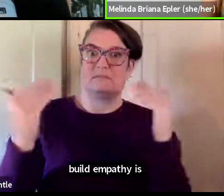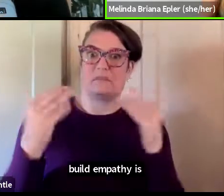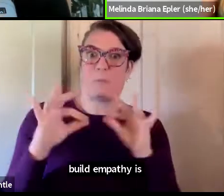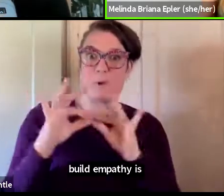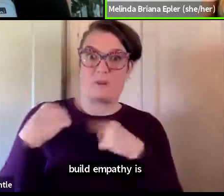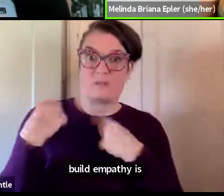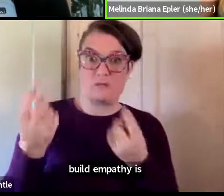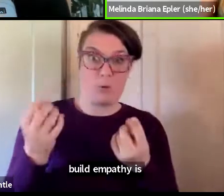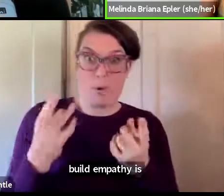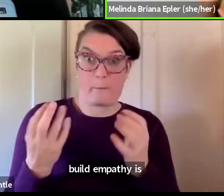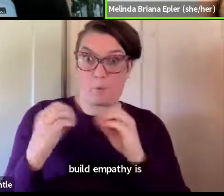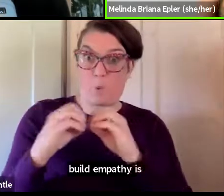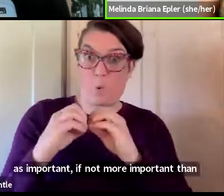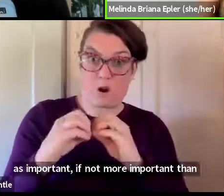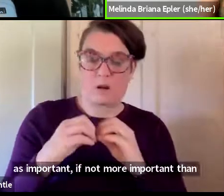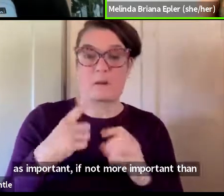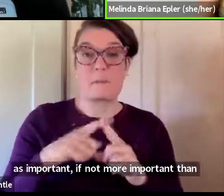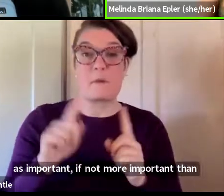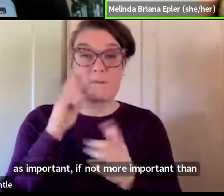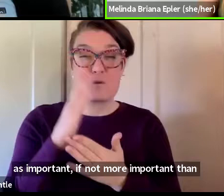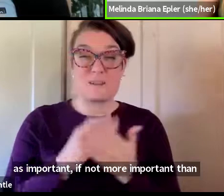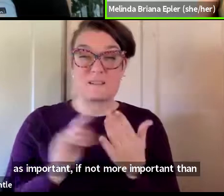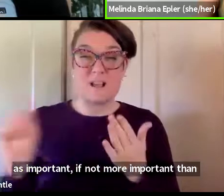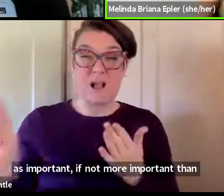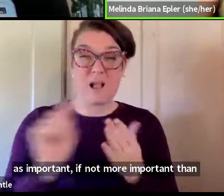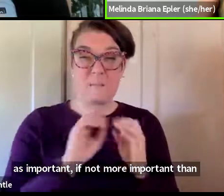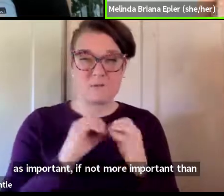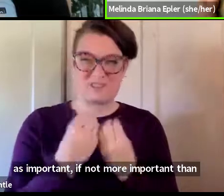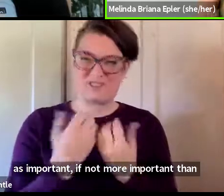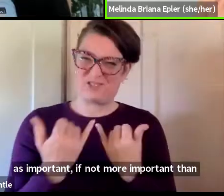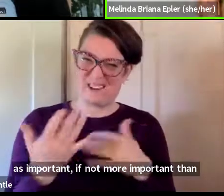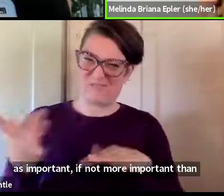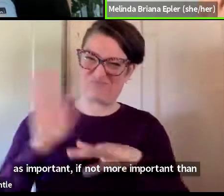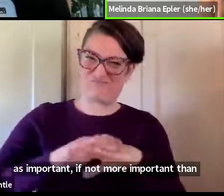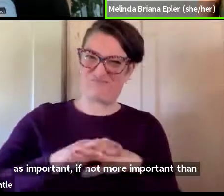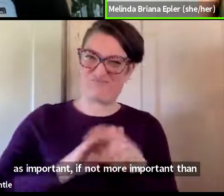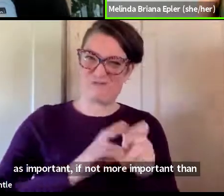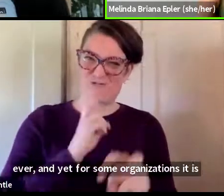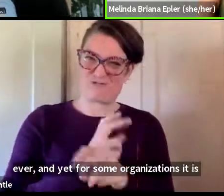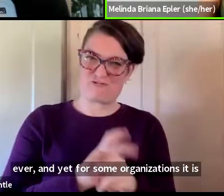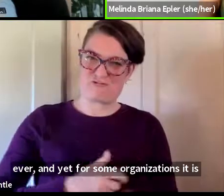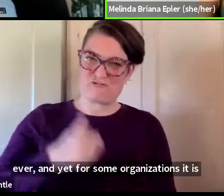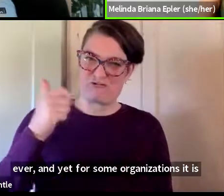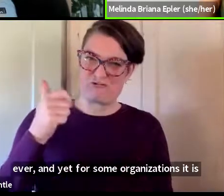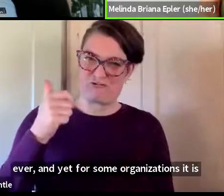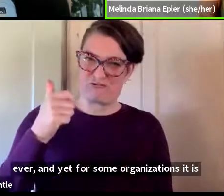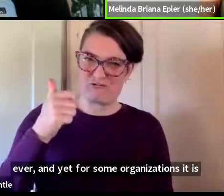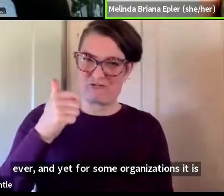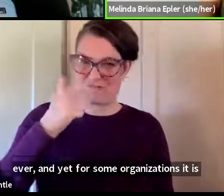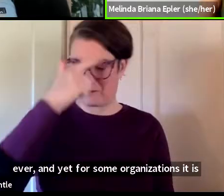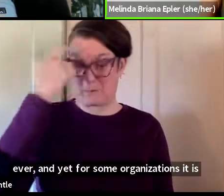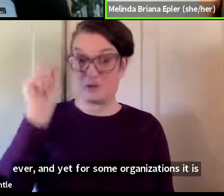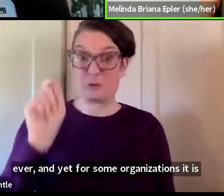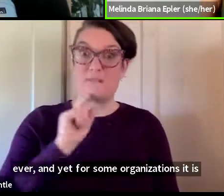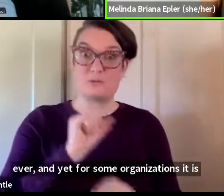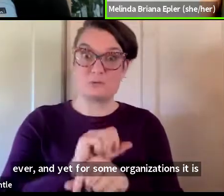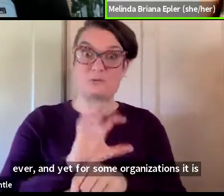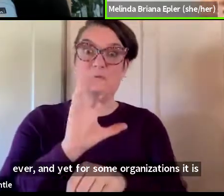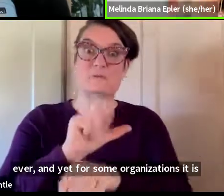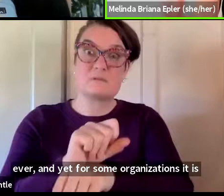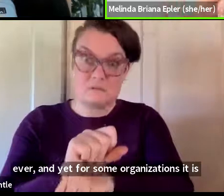some people, for some organizations, it's harder. They see it, because you actually have to schedule time